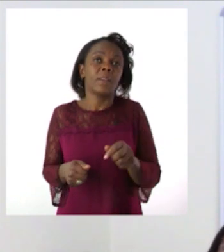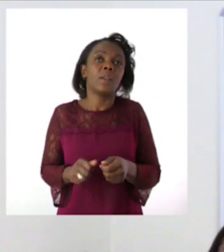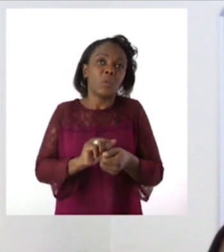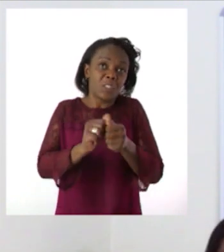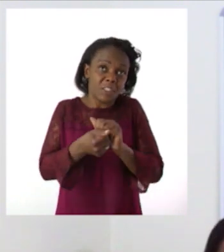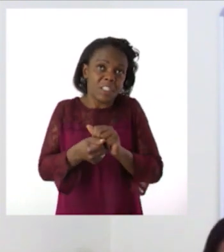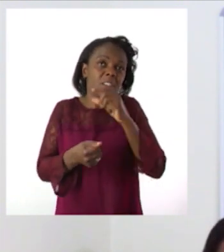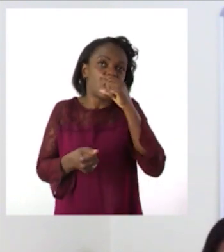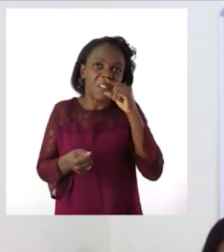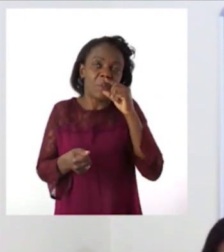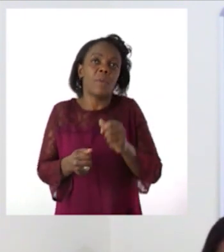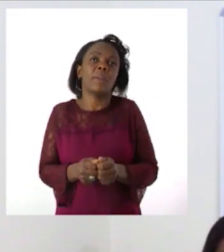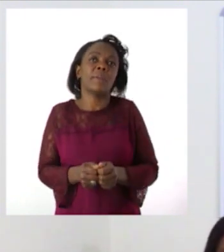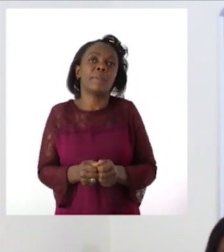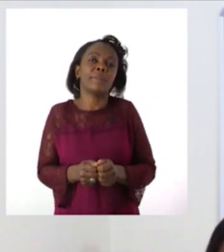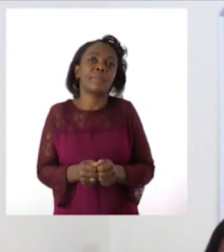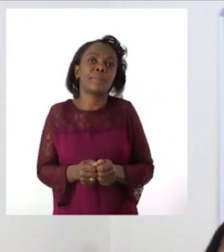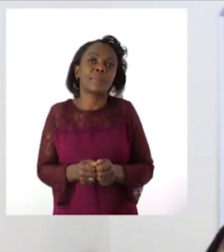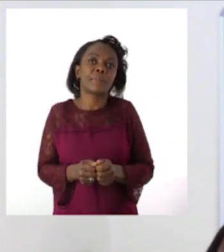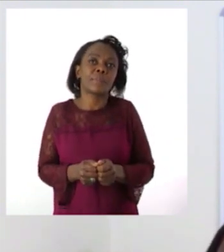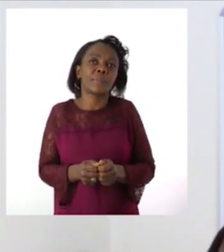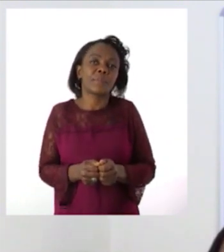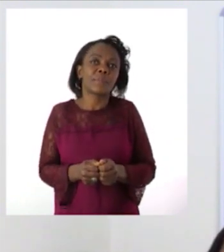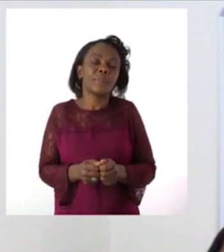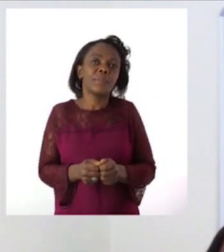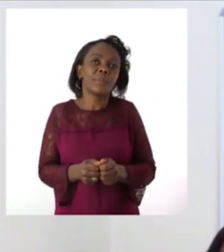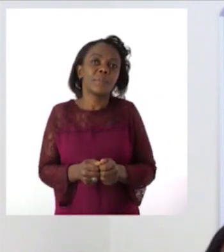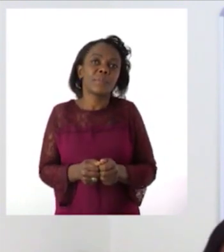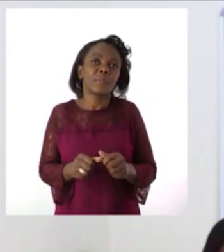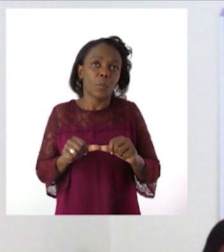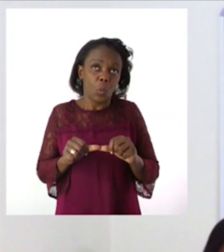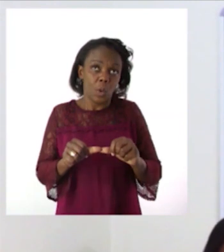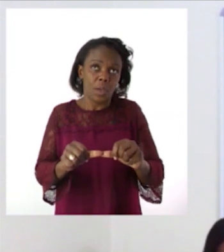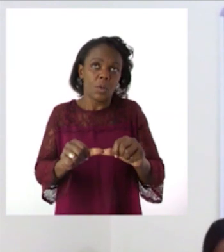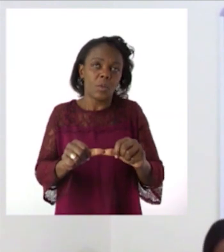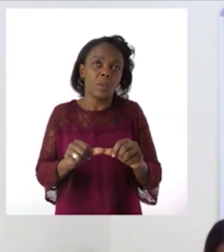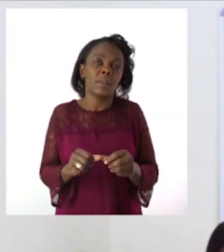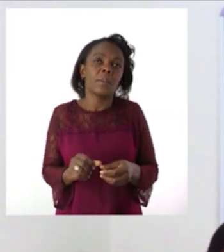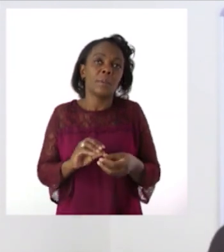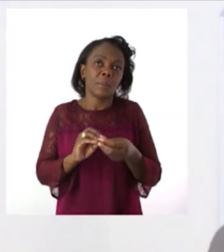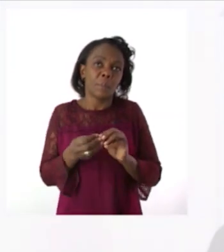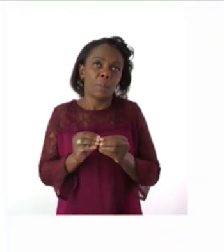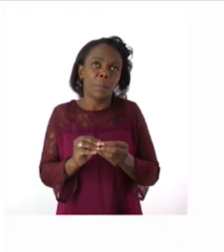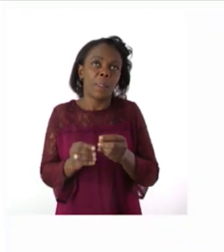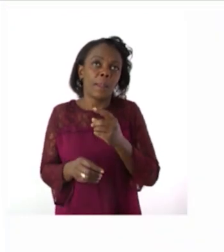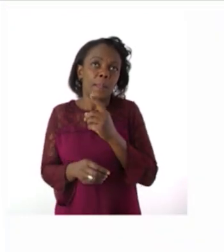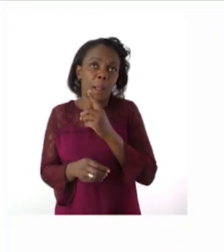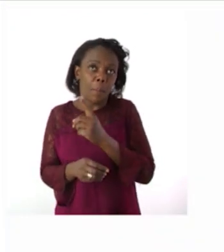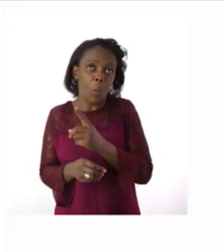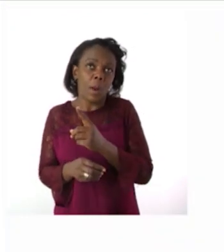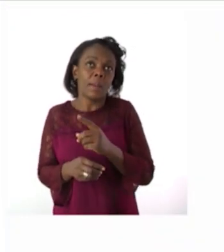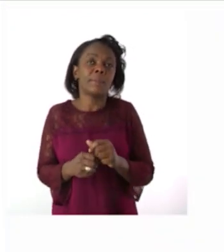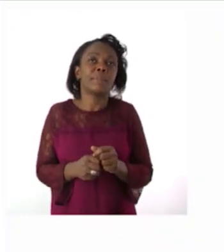carries a blue bag. Okay, are we still together? I hope so. All right, so let's continue.